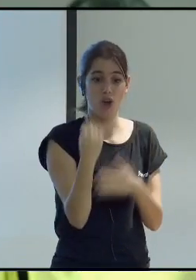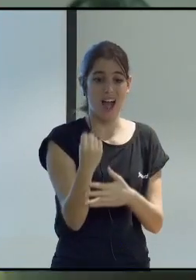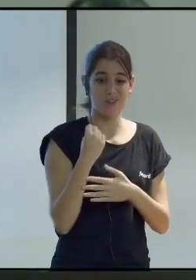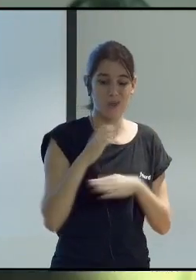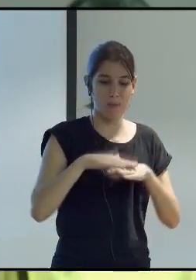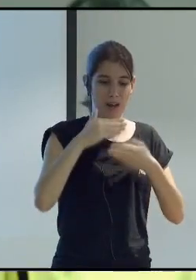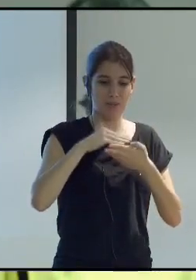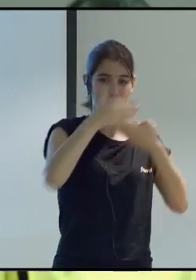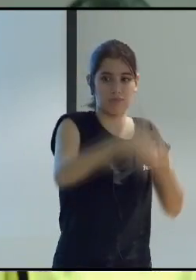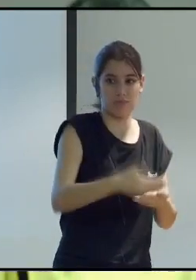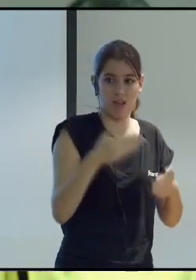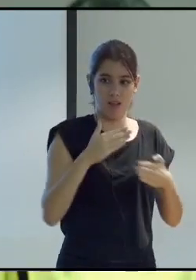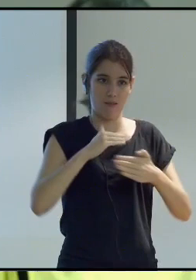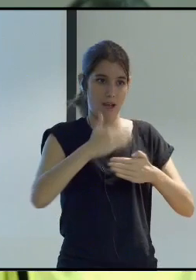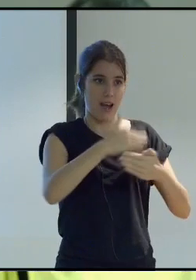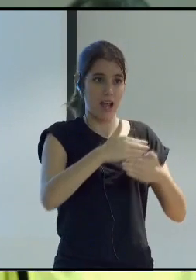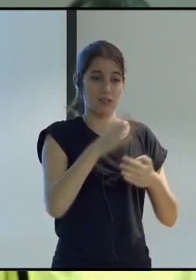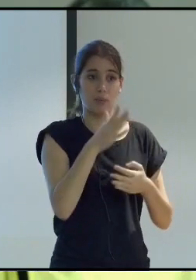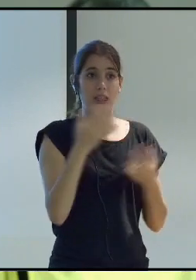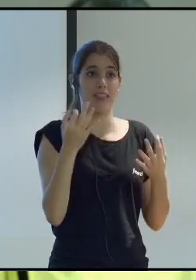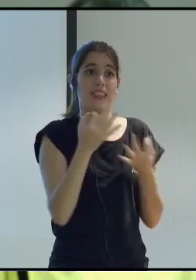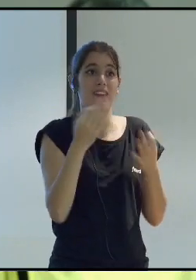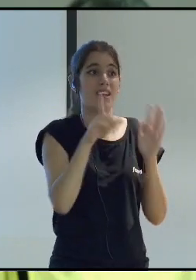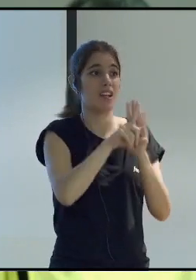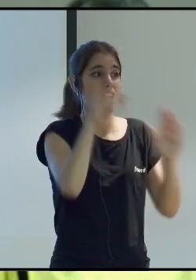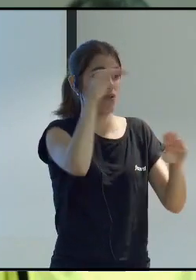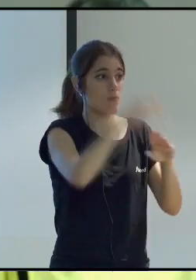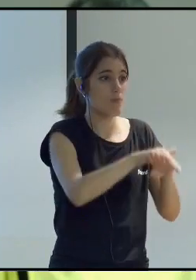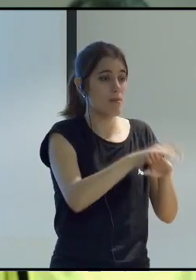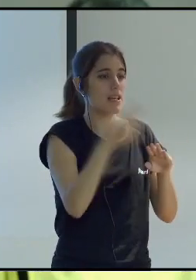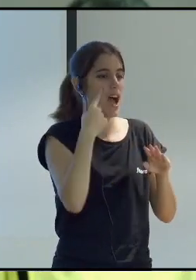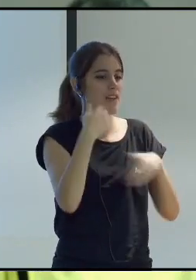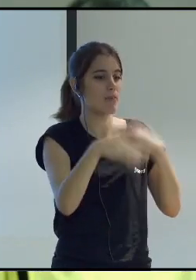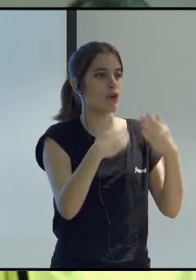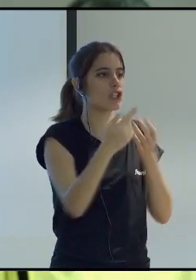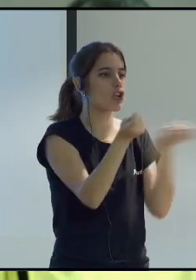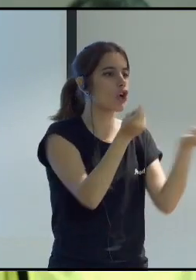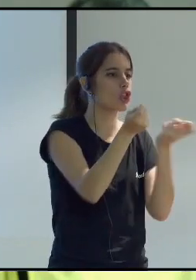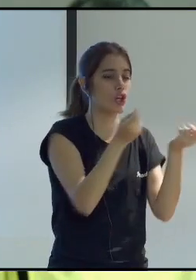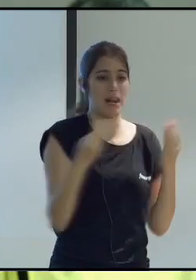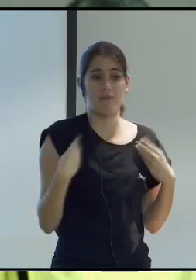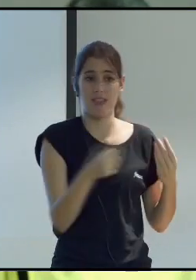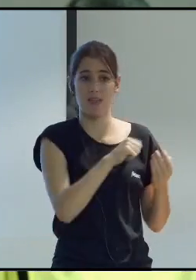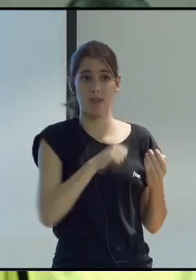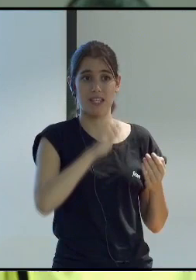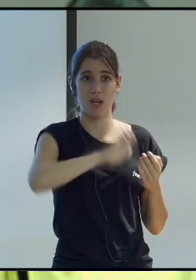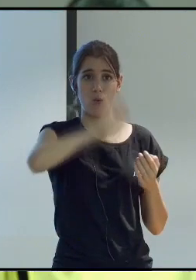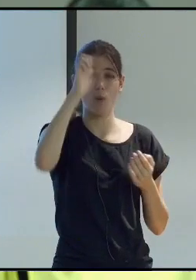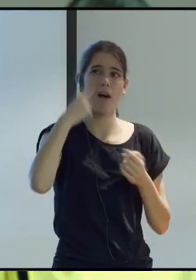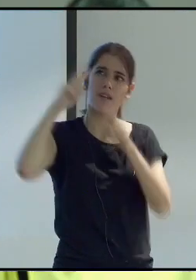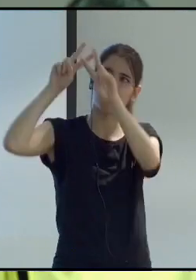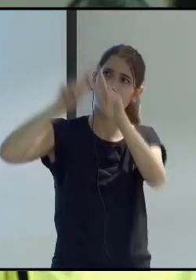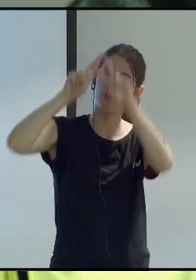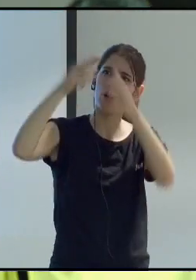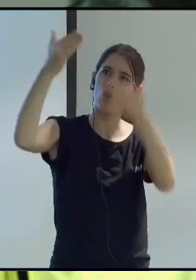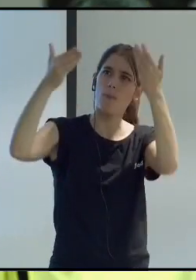work on. We also try to monitor the progress of independent living at European level. So comparing different countries